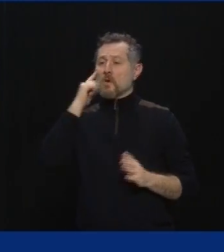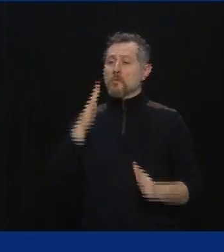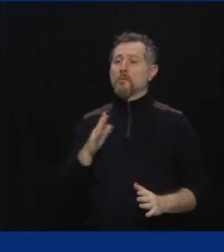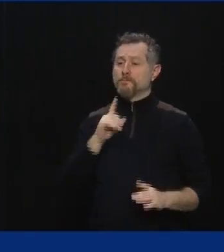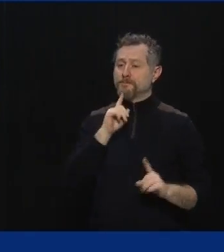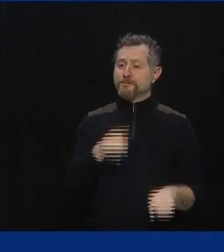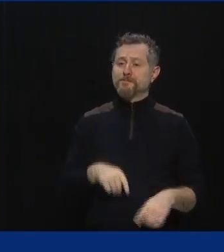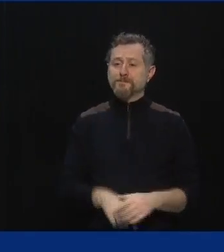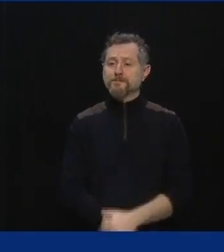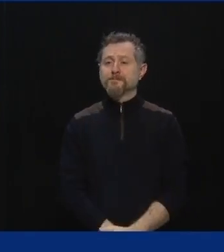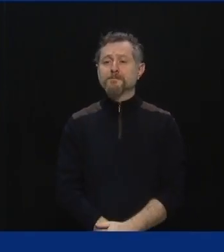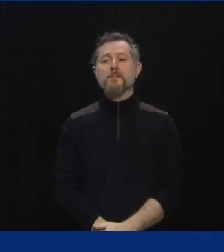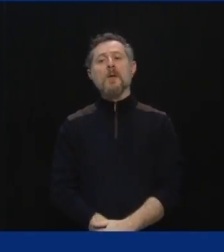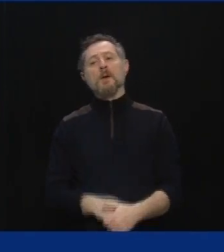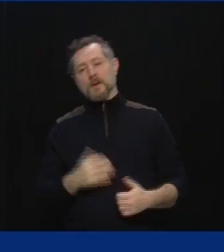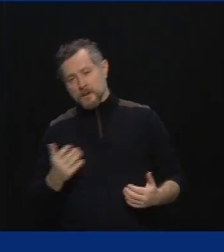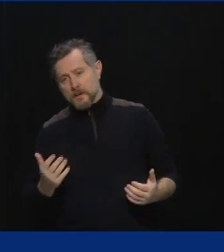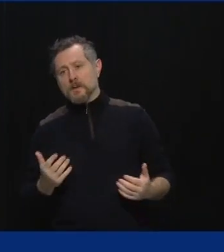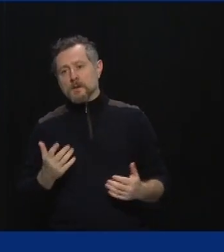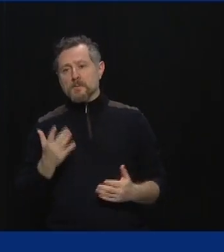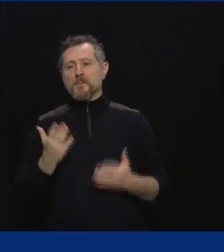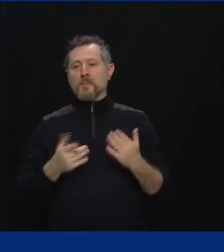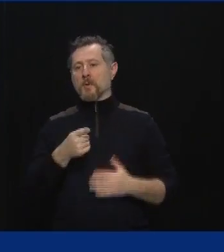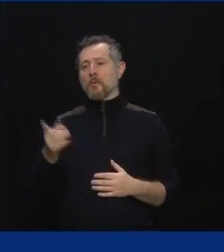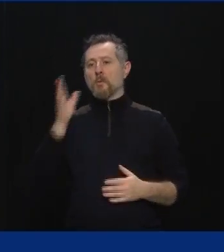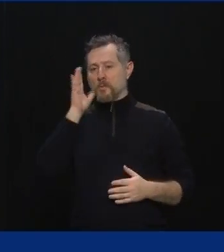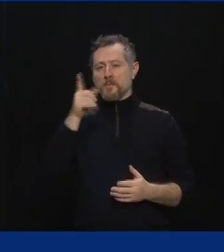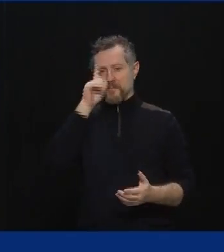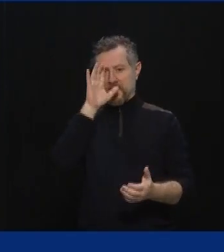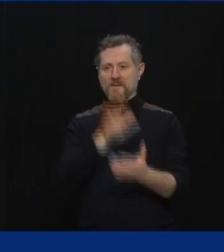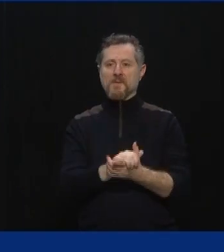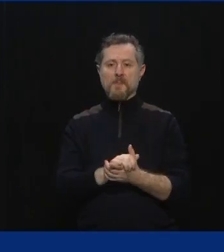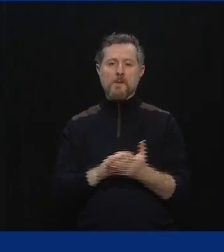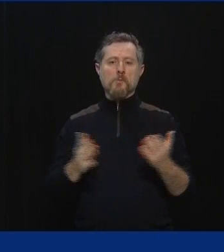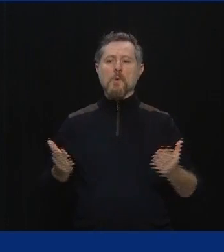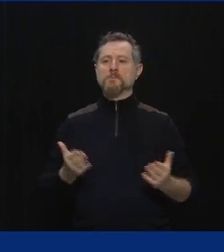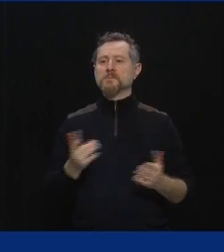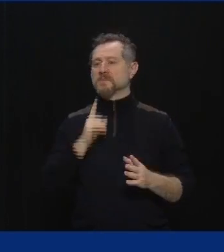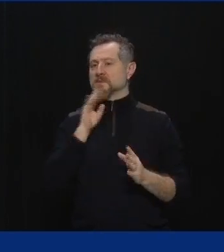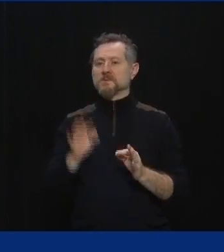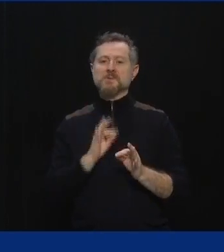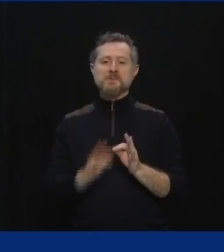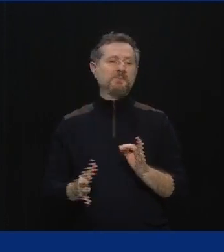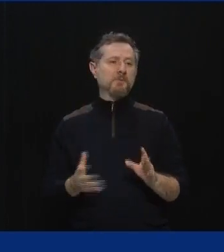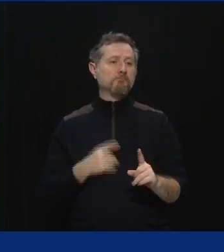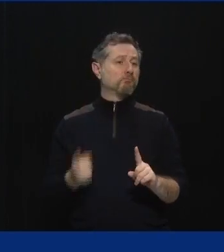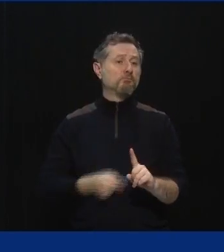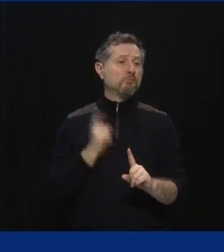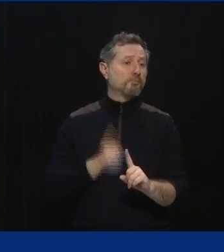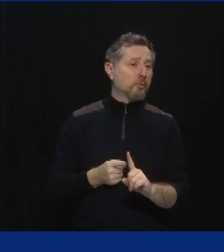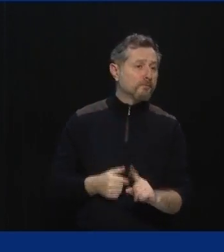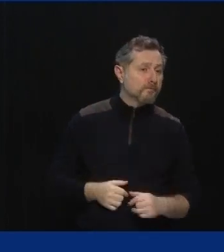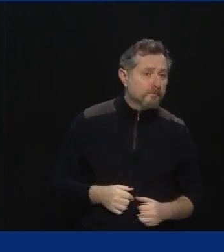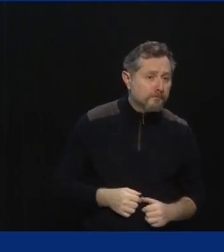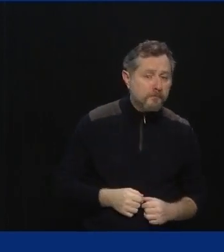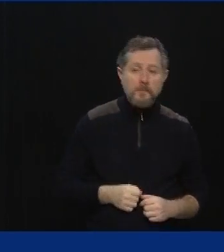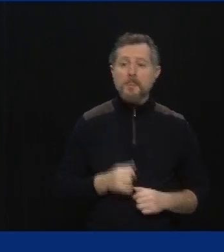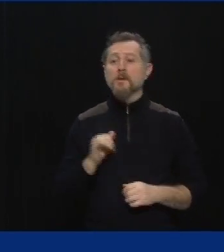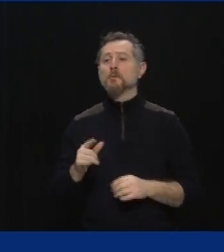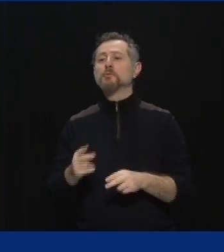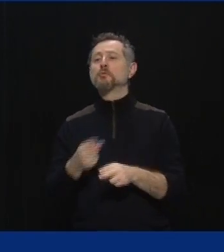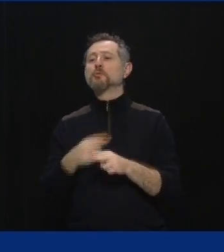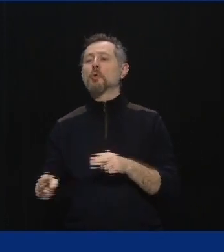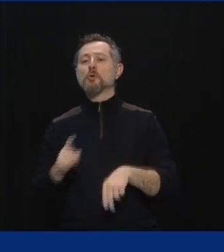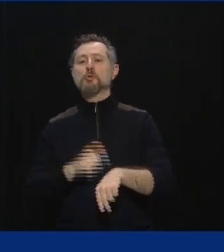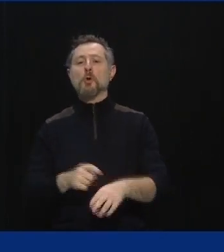I believe that they'll listen to the argument that is so incredibly simple. This is a short-term measure to